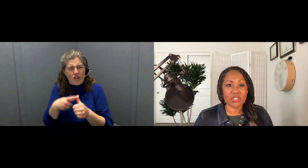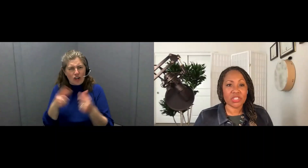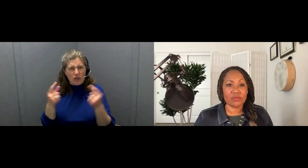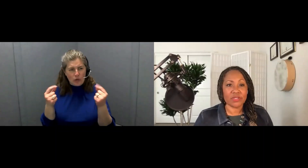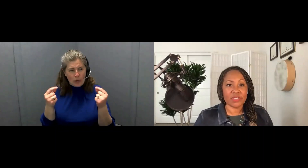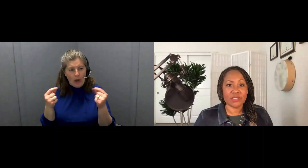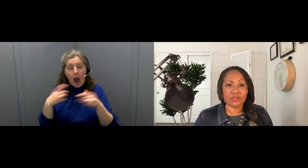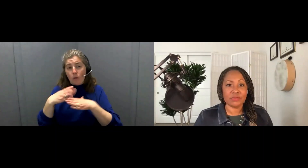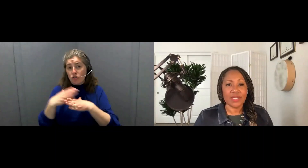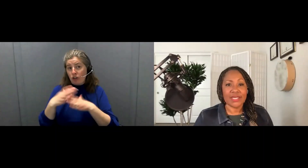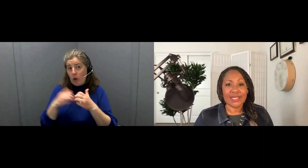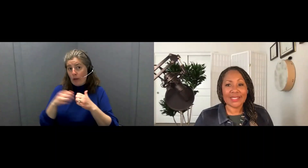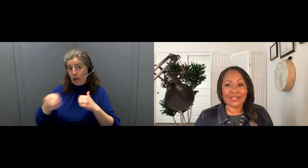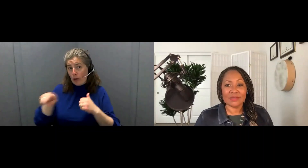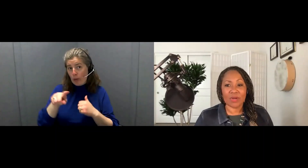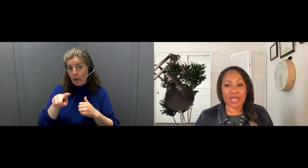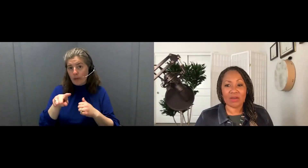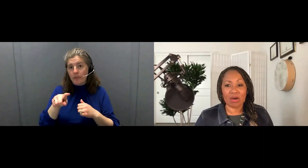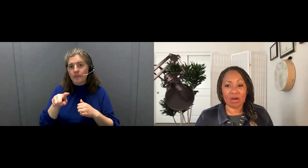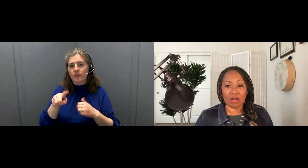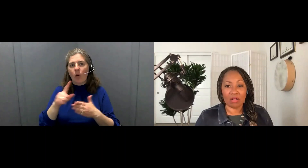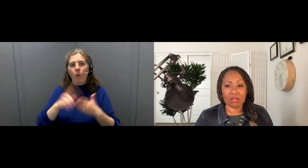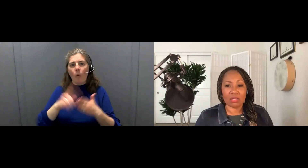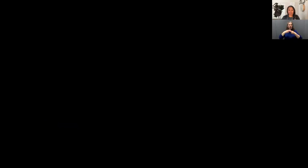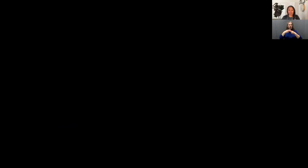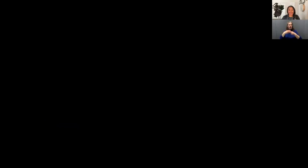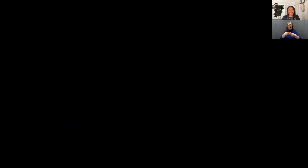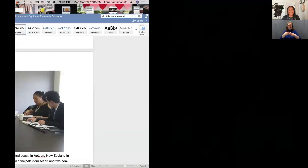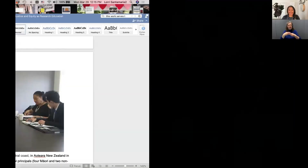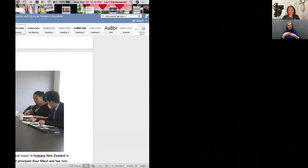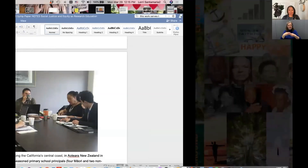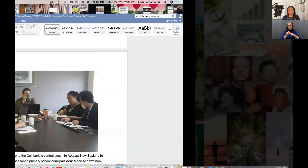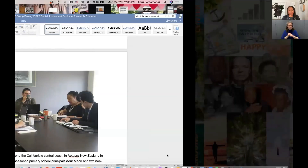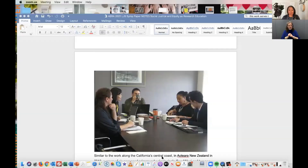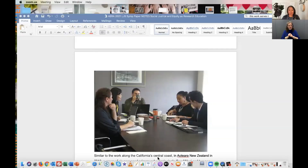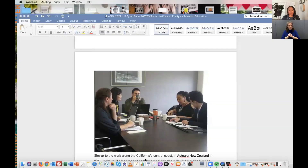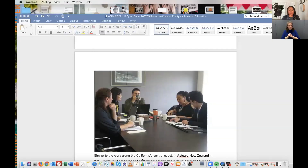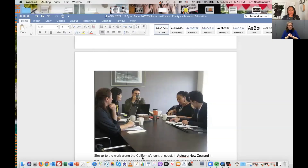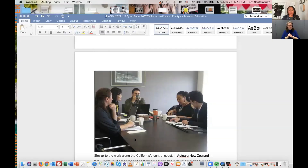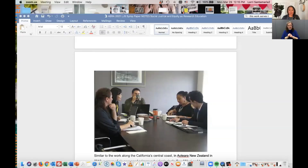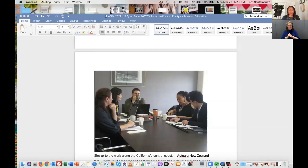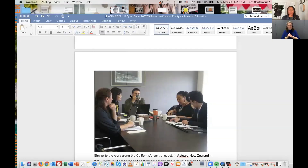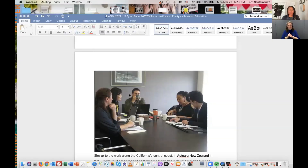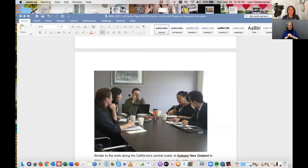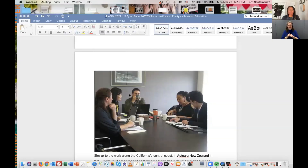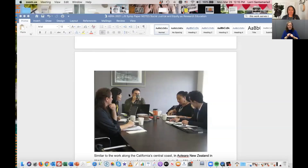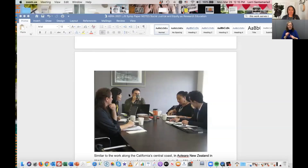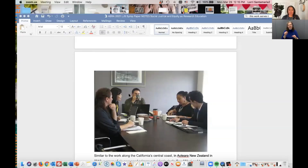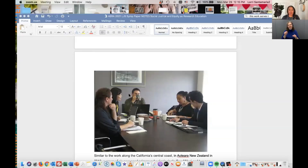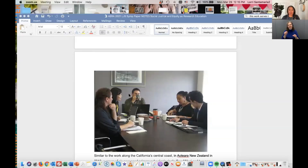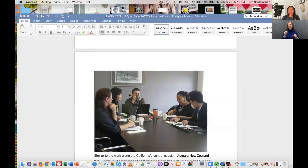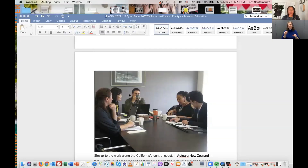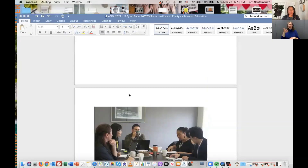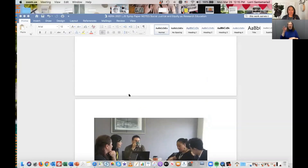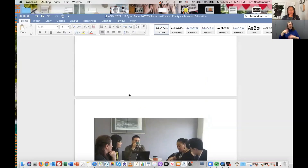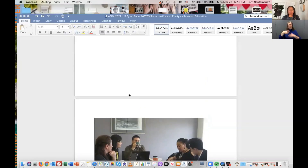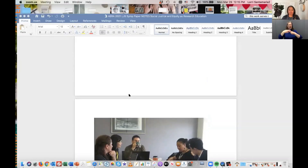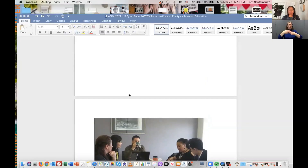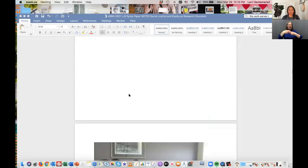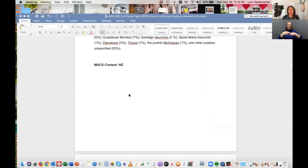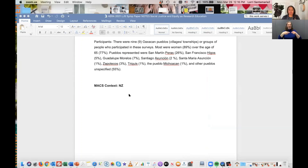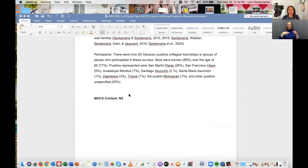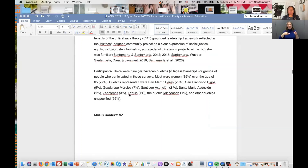going to share with you is what I call a sort of, we'll call it